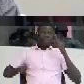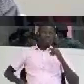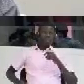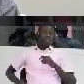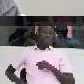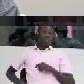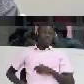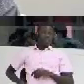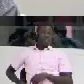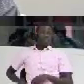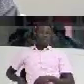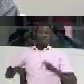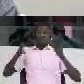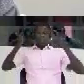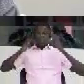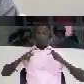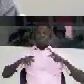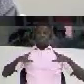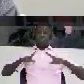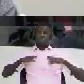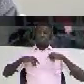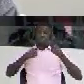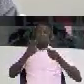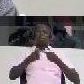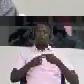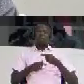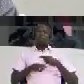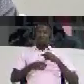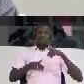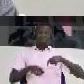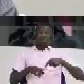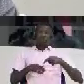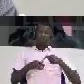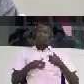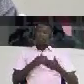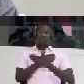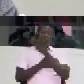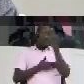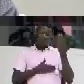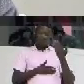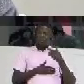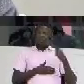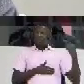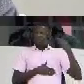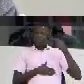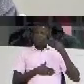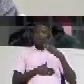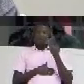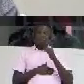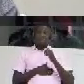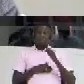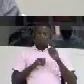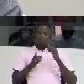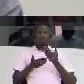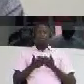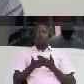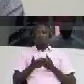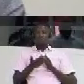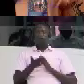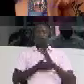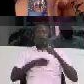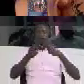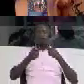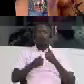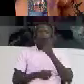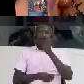Commission. Council, are we ready to proceed with this morning's hearings? If we are, please proceed. Good morning, Mr.